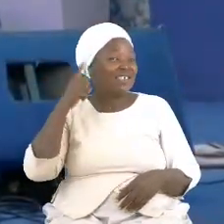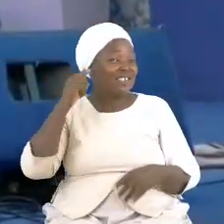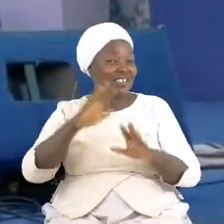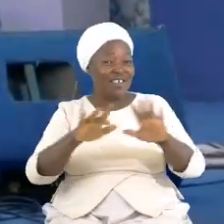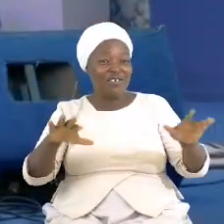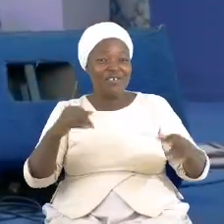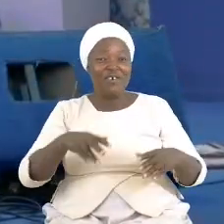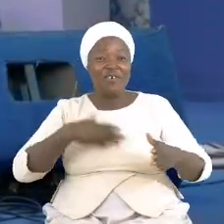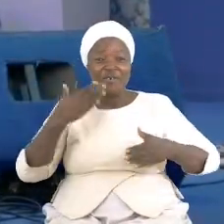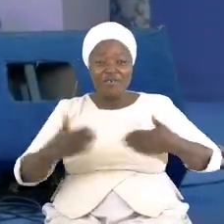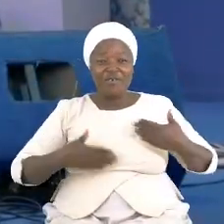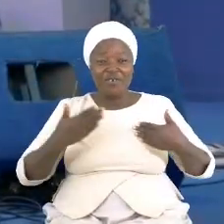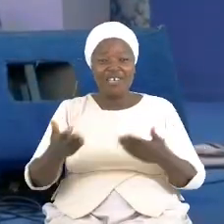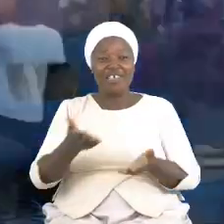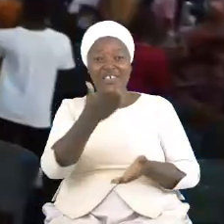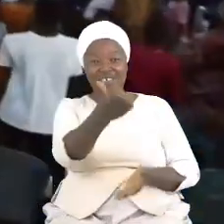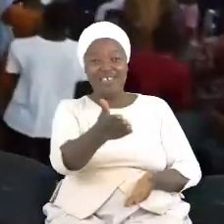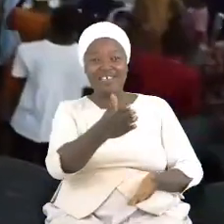my spirit.